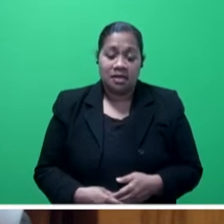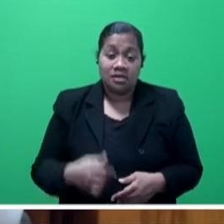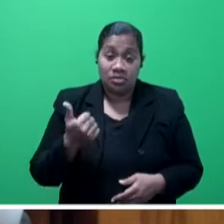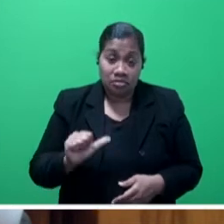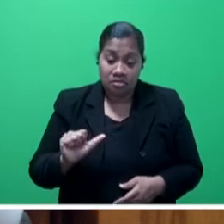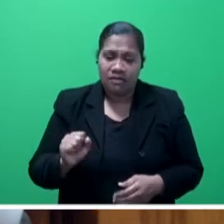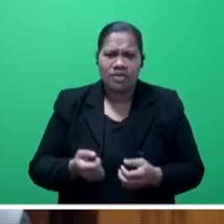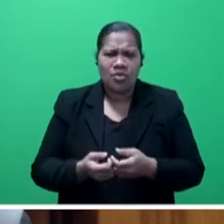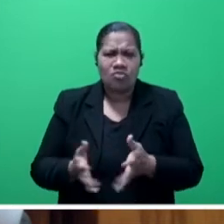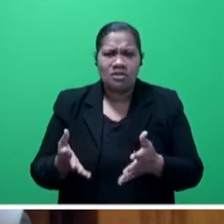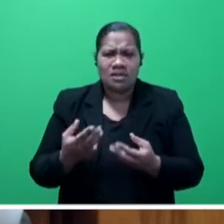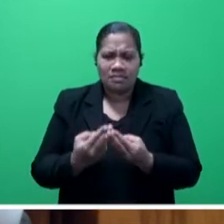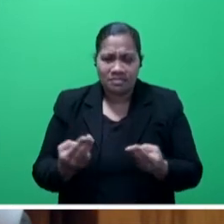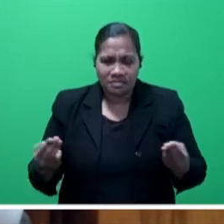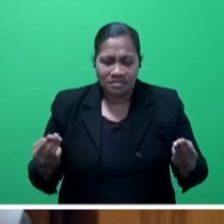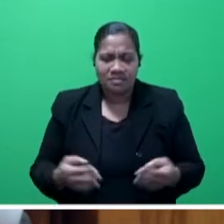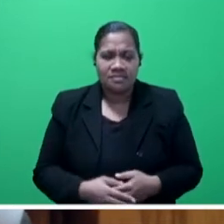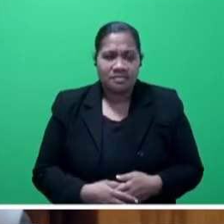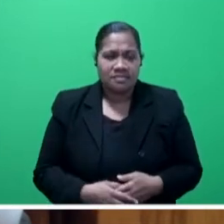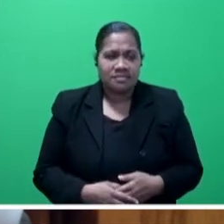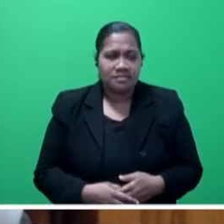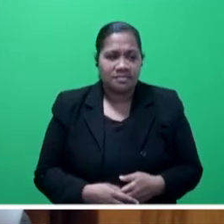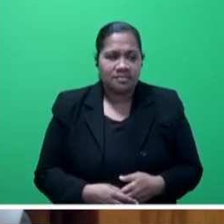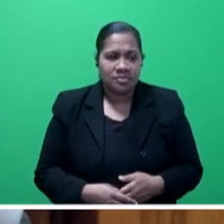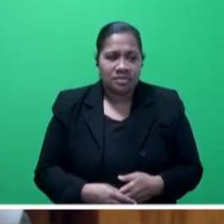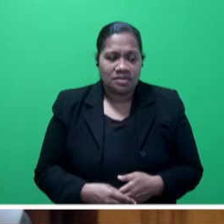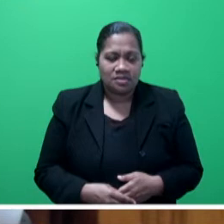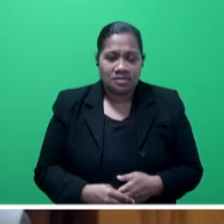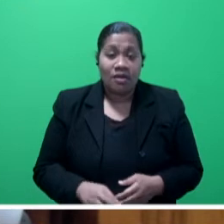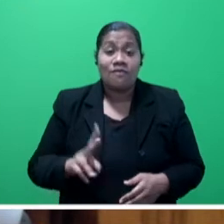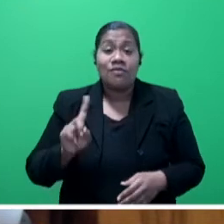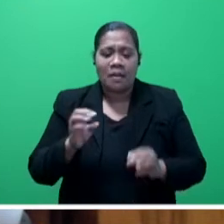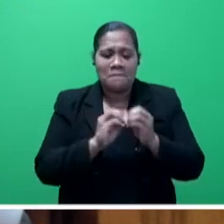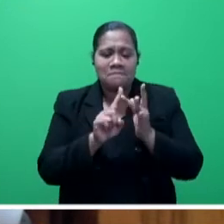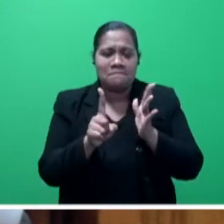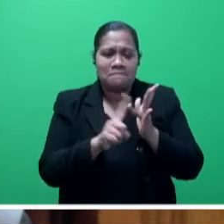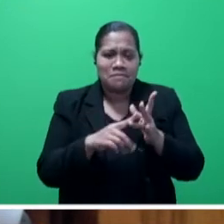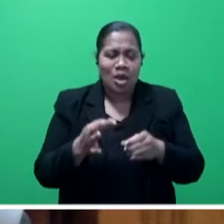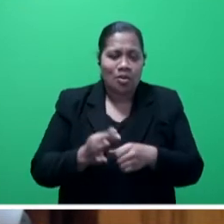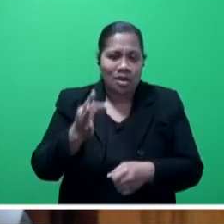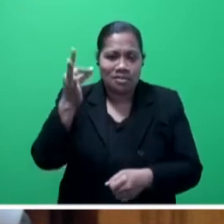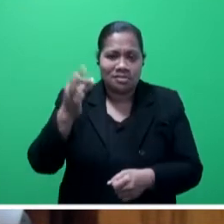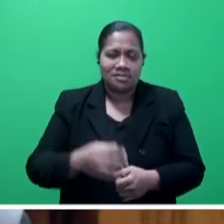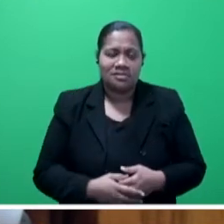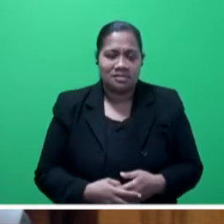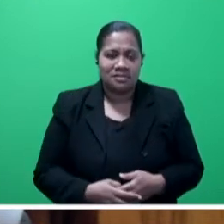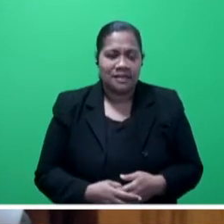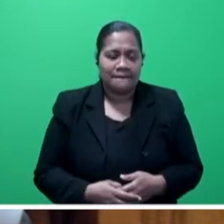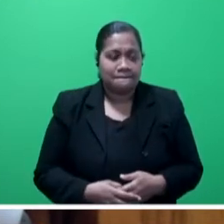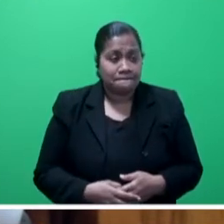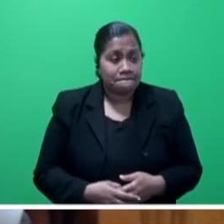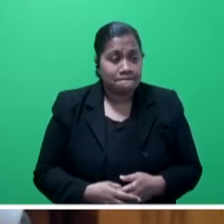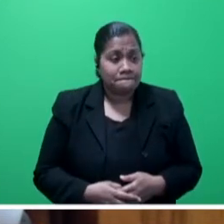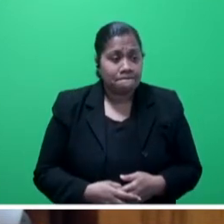material that they have to generate biogas, Mr. Speaker, say. Pig furrowing crate support, Mr. Speaker, say we